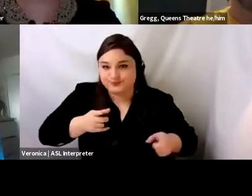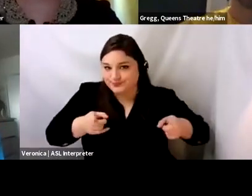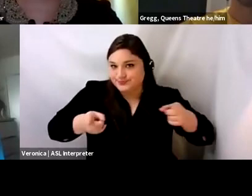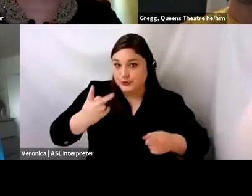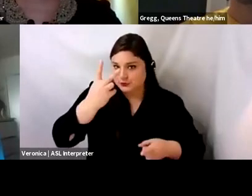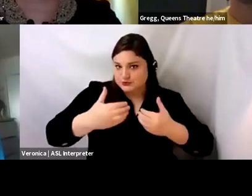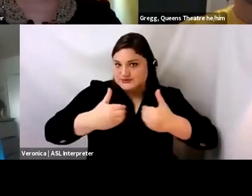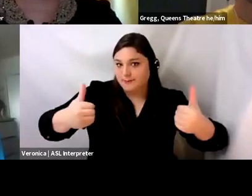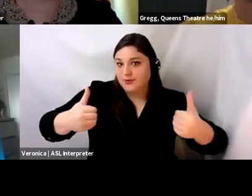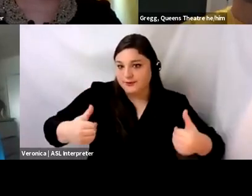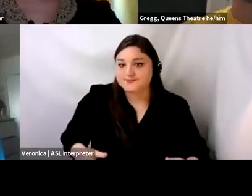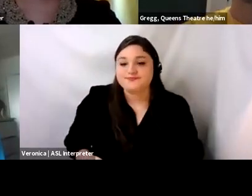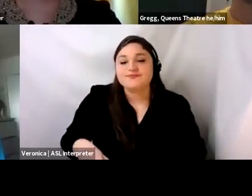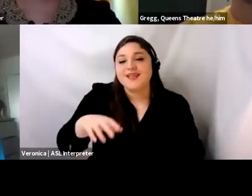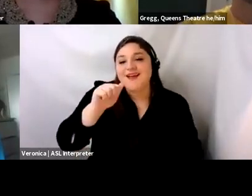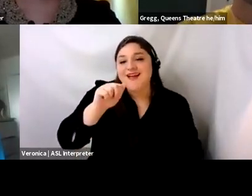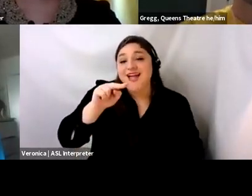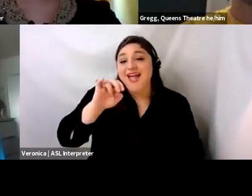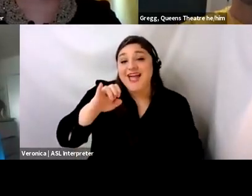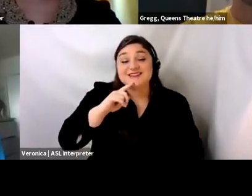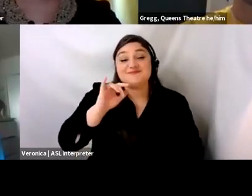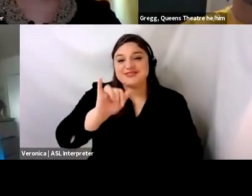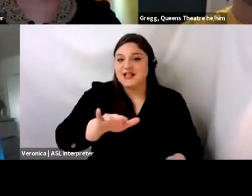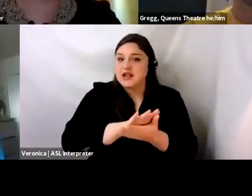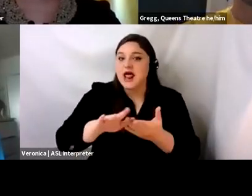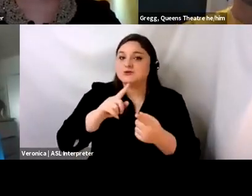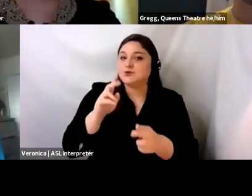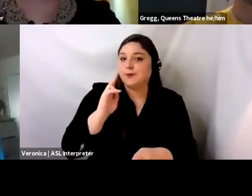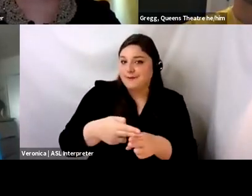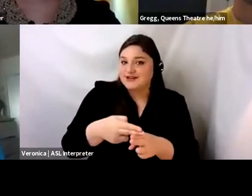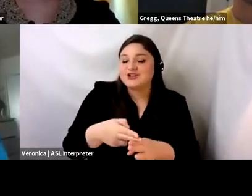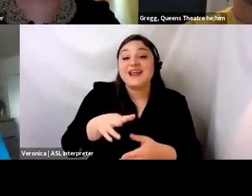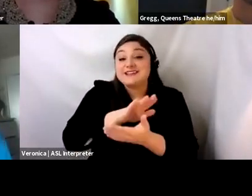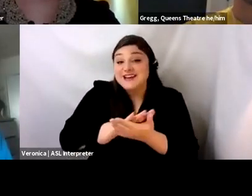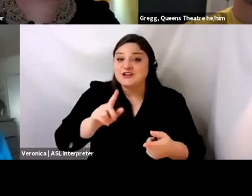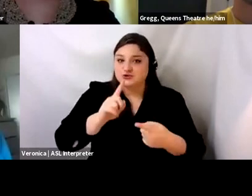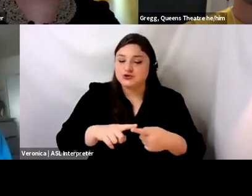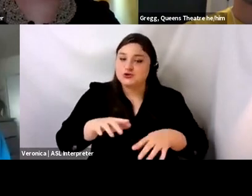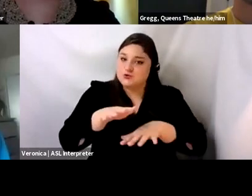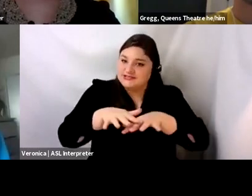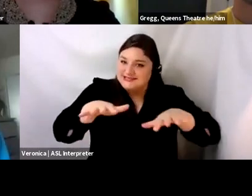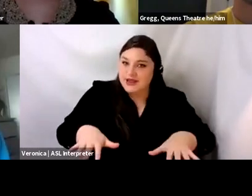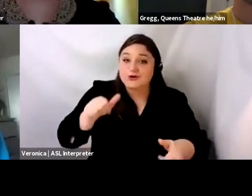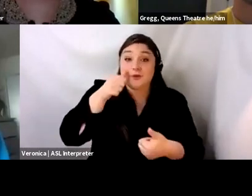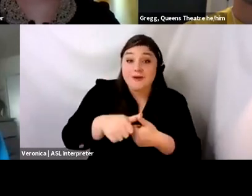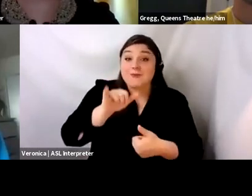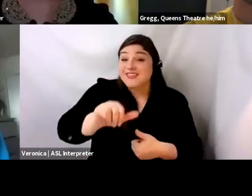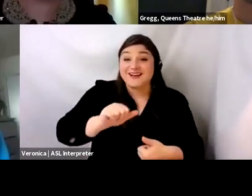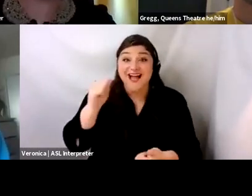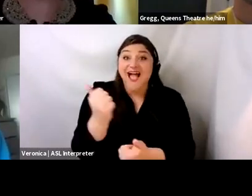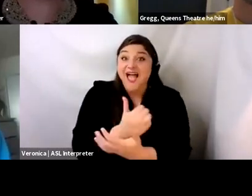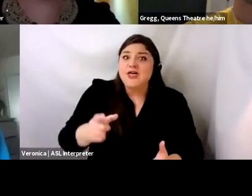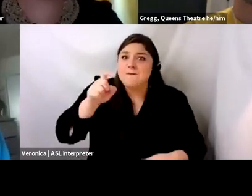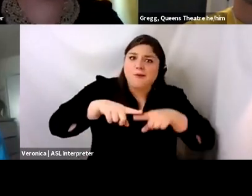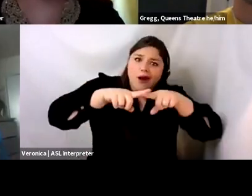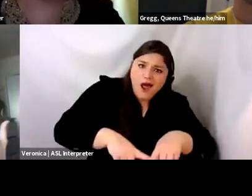that not everything, when we're talking about virtual or remote programming, not everything has to be online on a computer or on